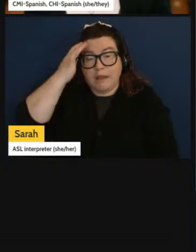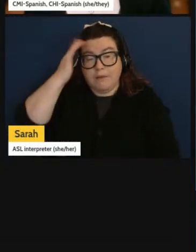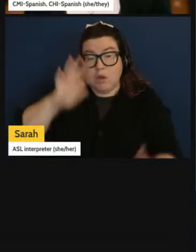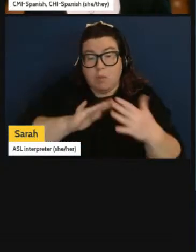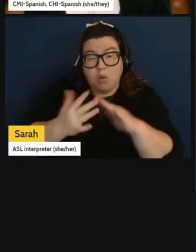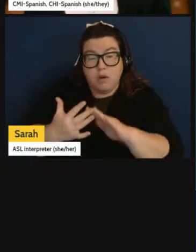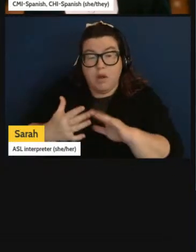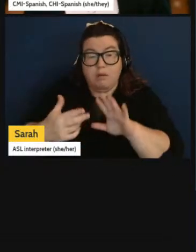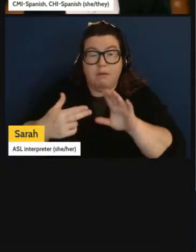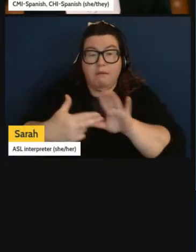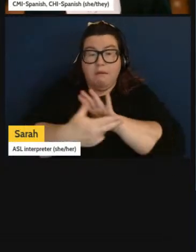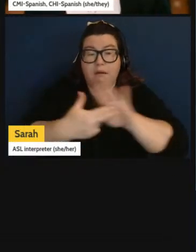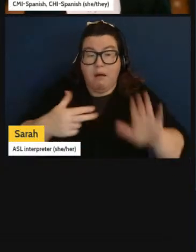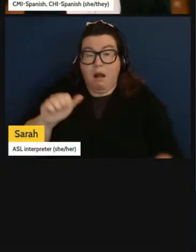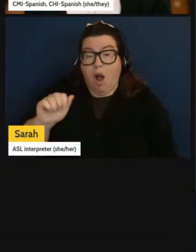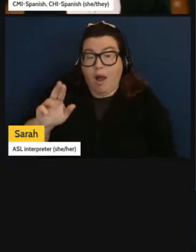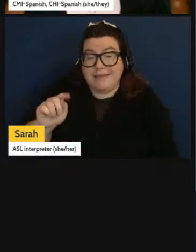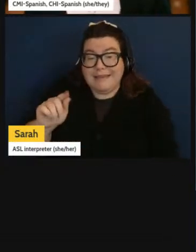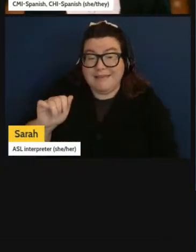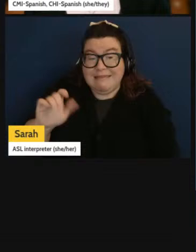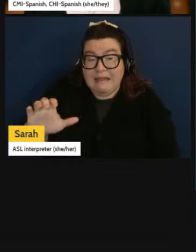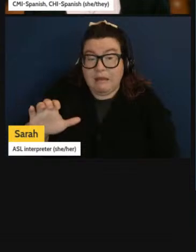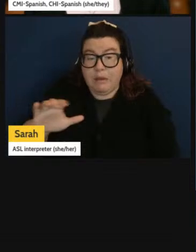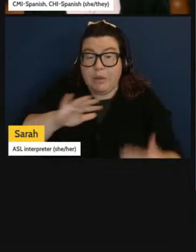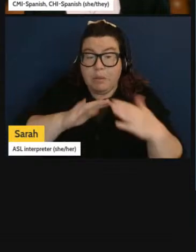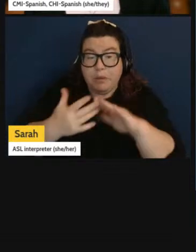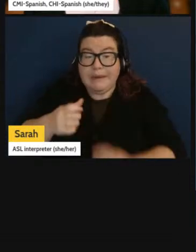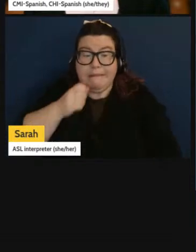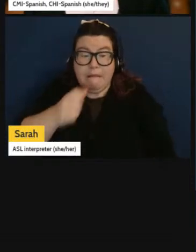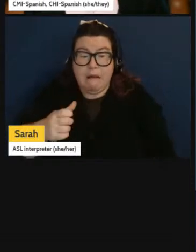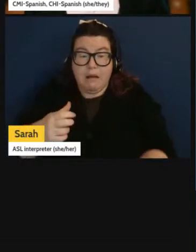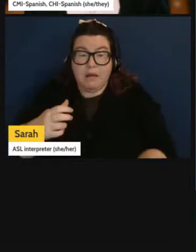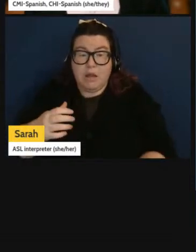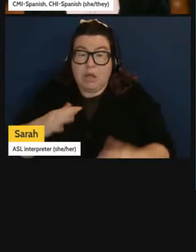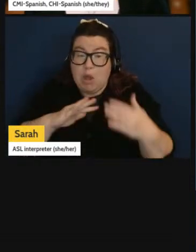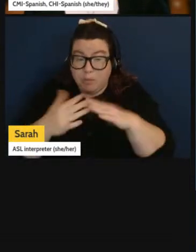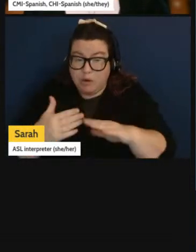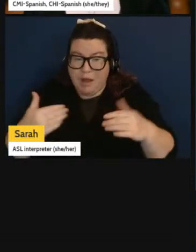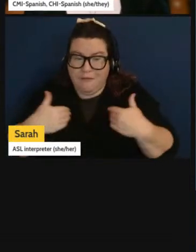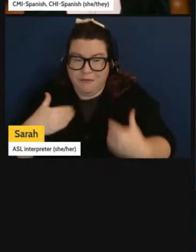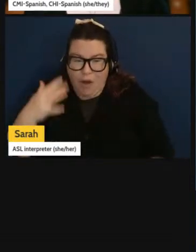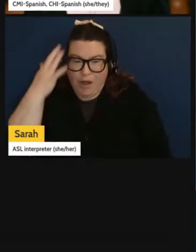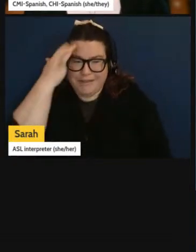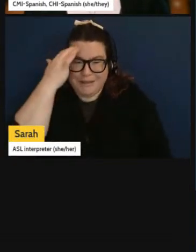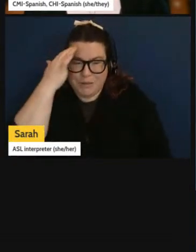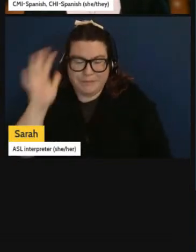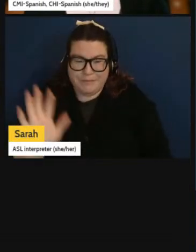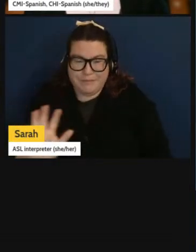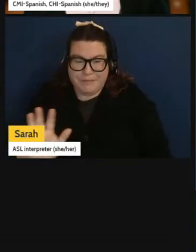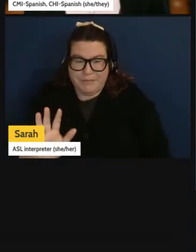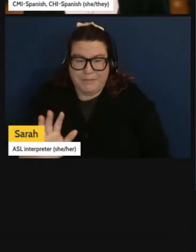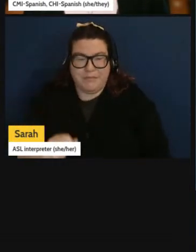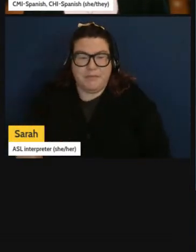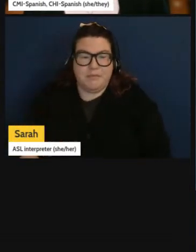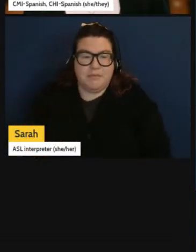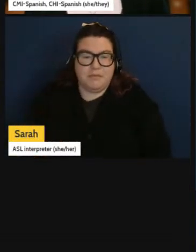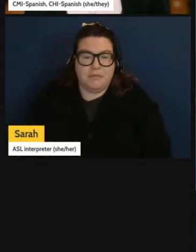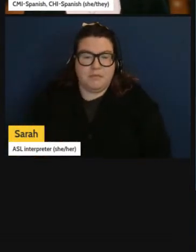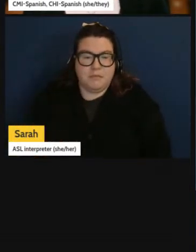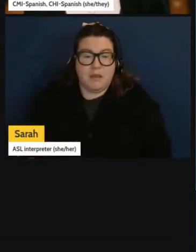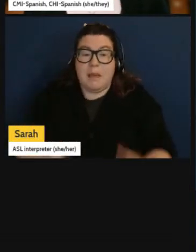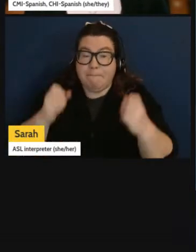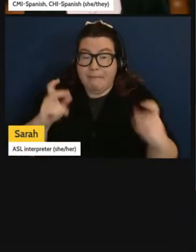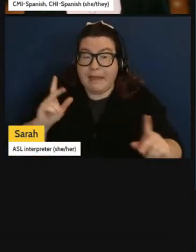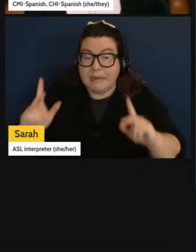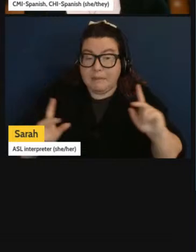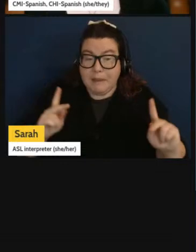to be called the autistic community and not the community with autism, okay? For many people who